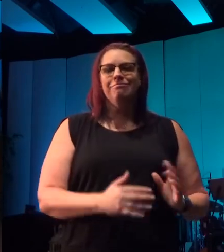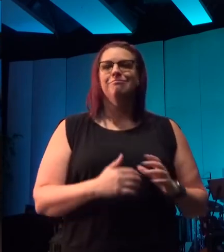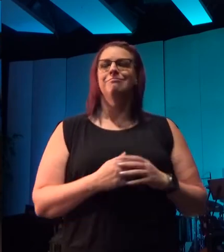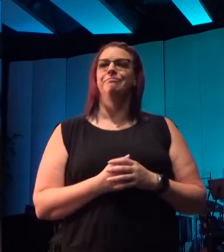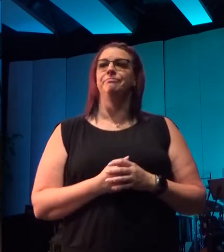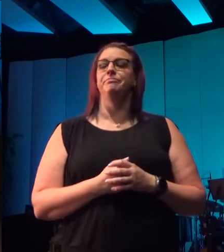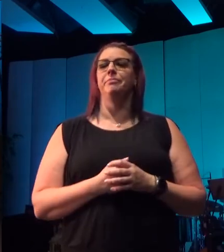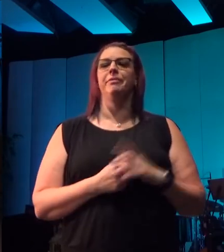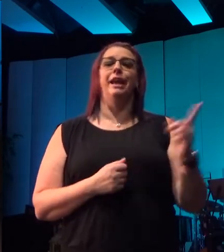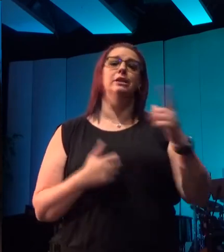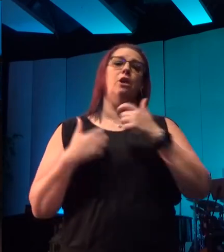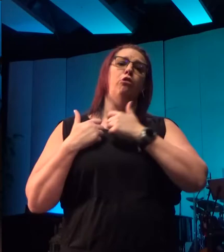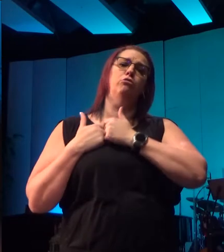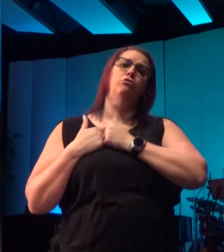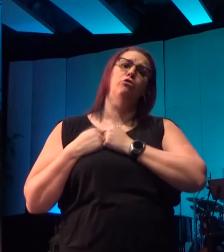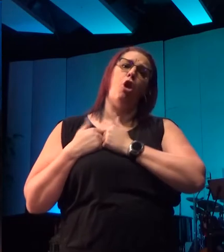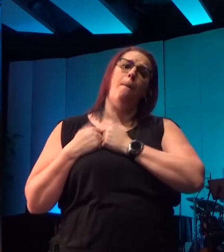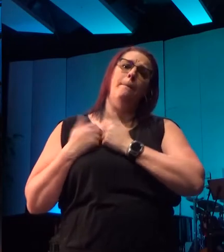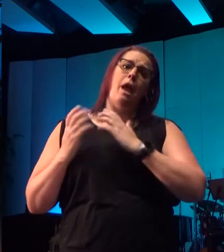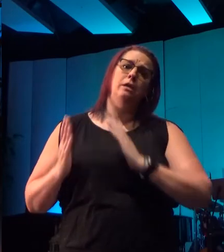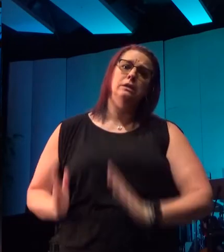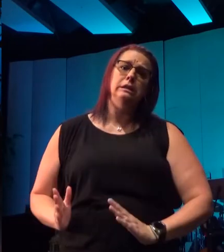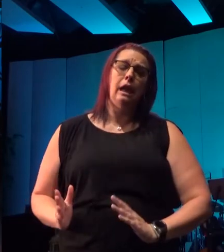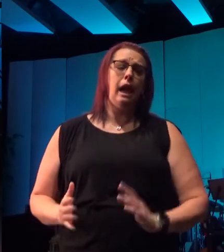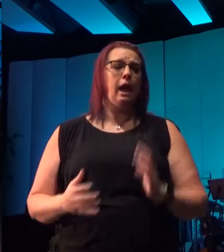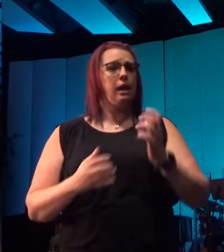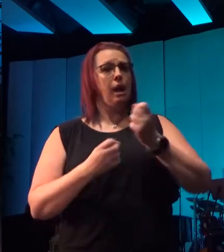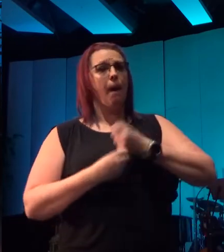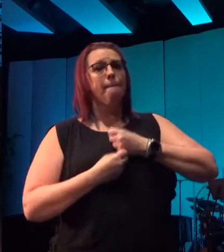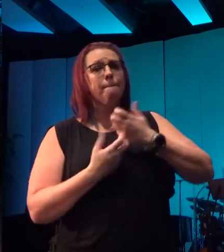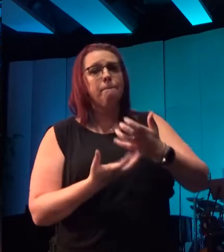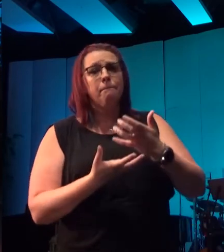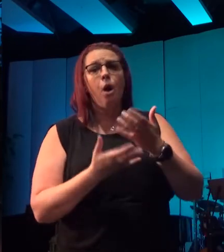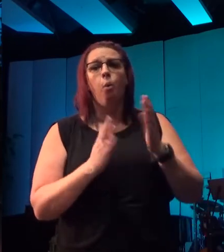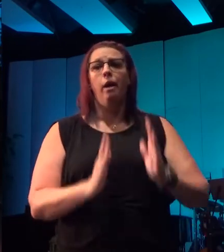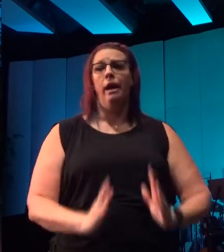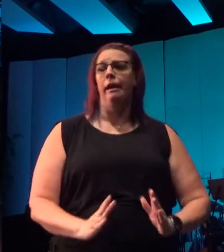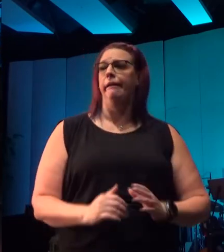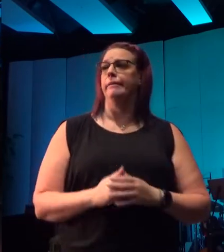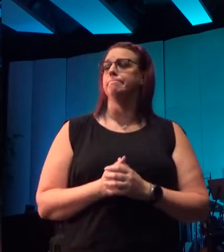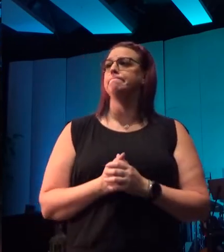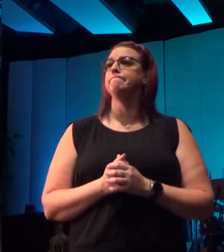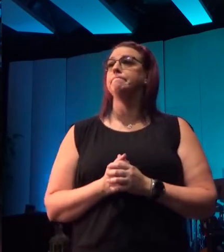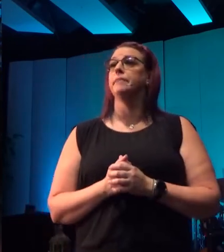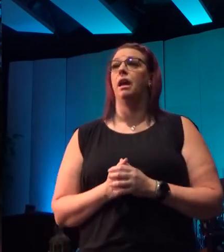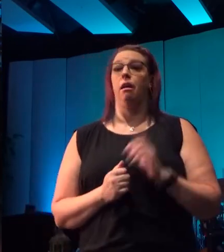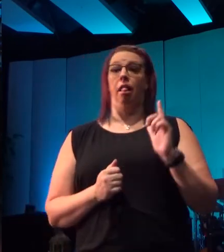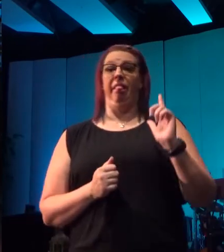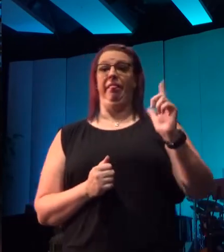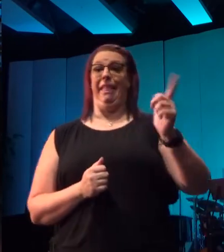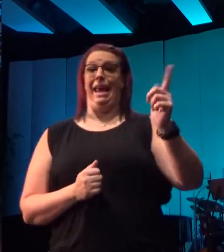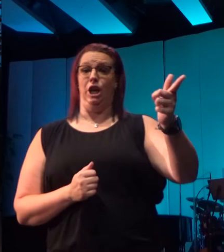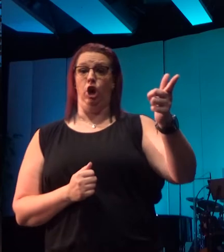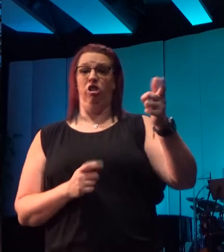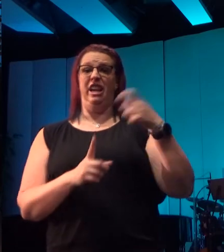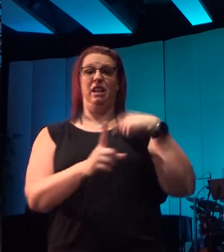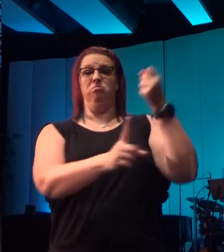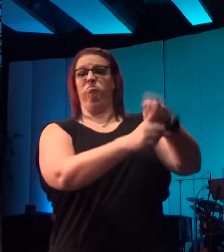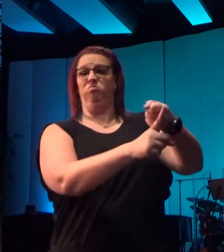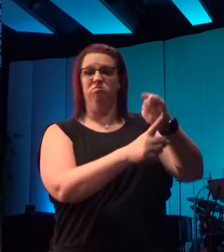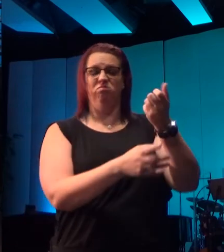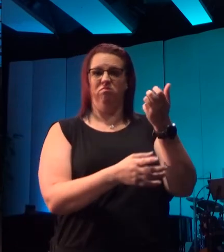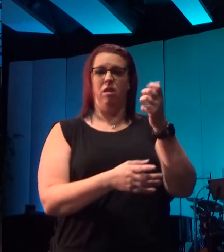a romantic and a poet. Now, later on, when he slew Goliath, he became a